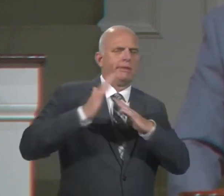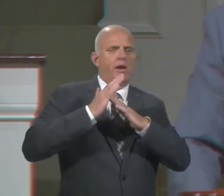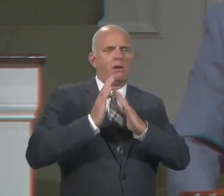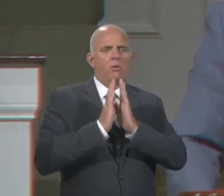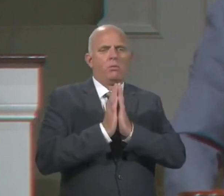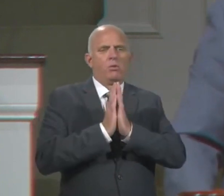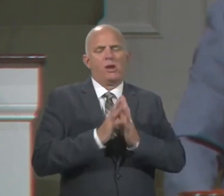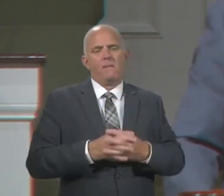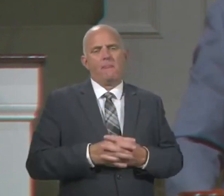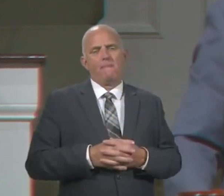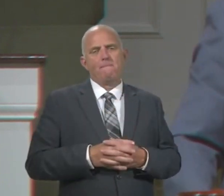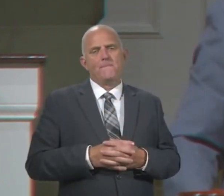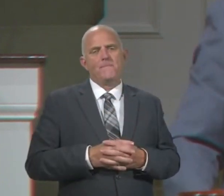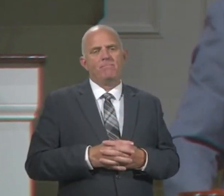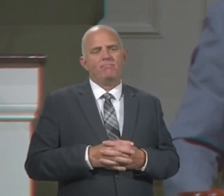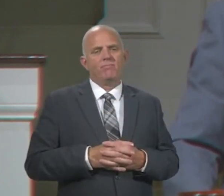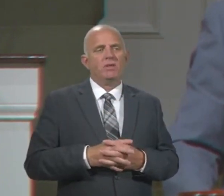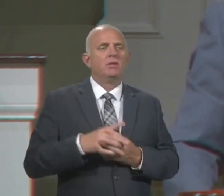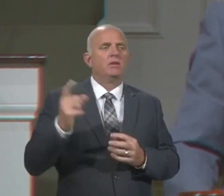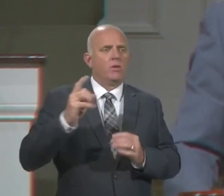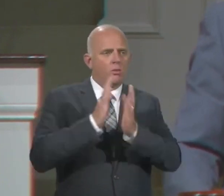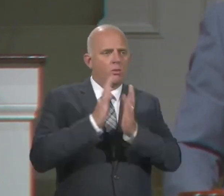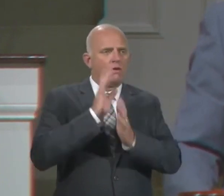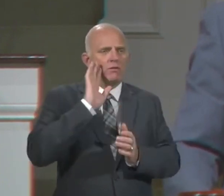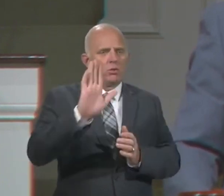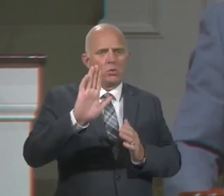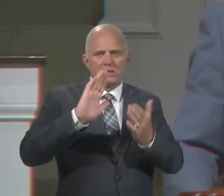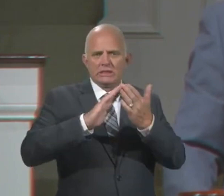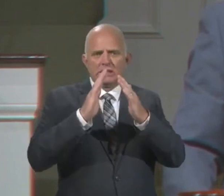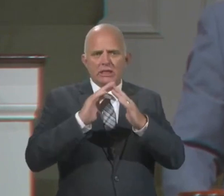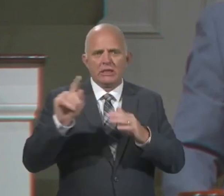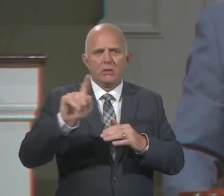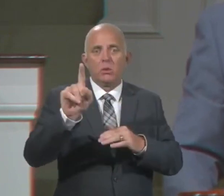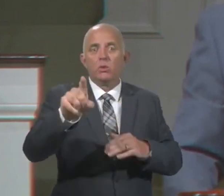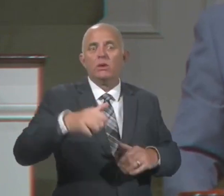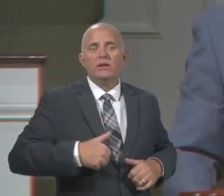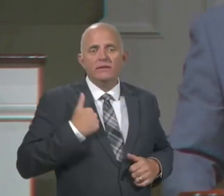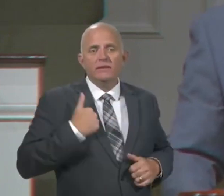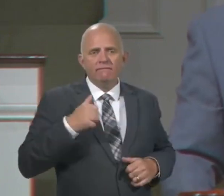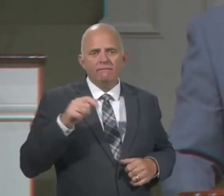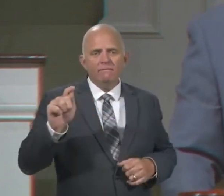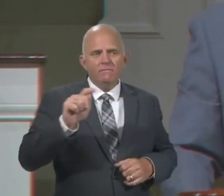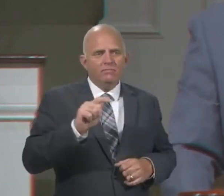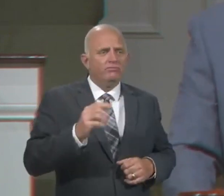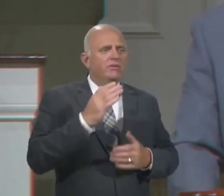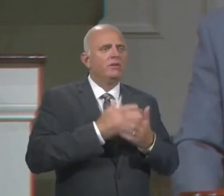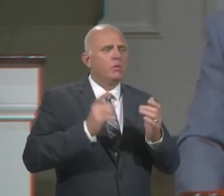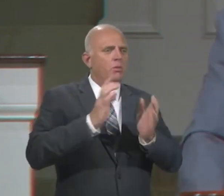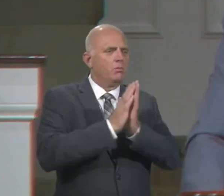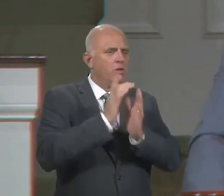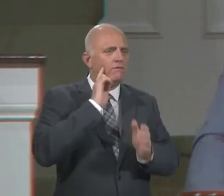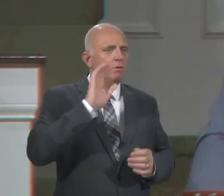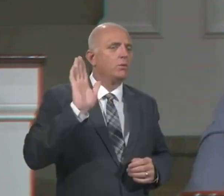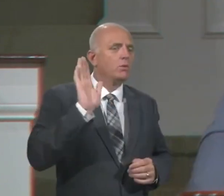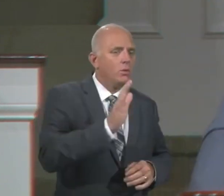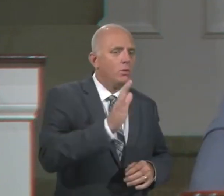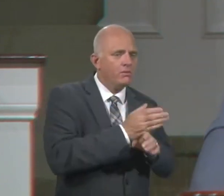Someone needs to pray for your city, your town, where you live. Someone needs to pray for your bus route or your Sunday school